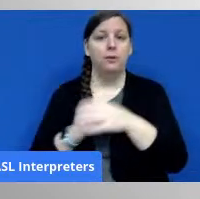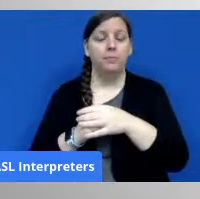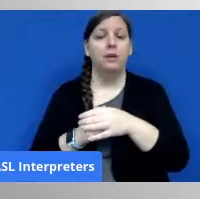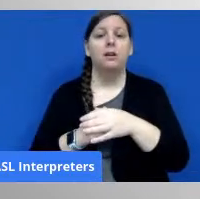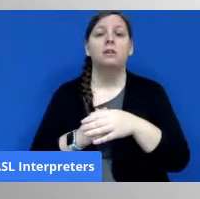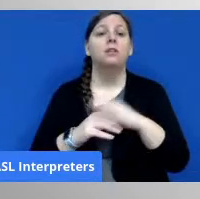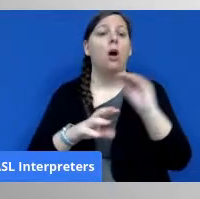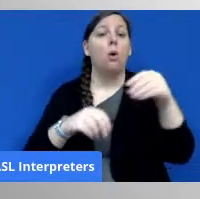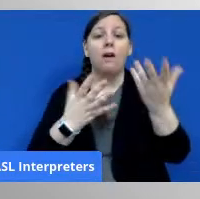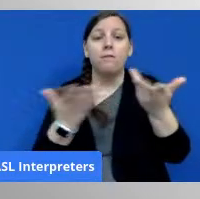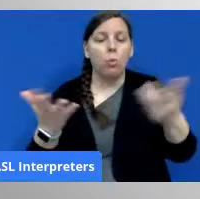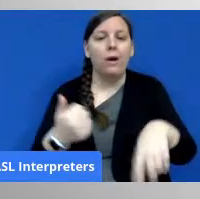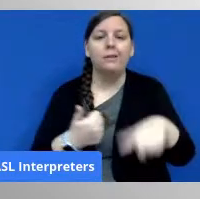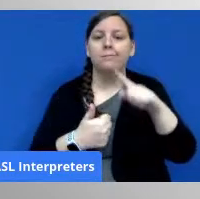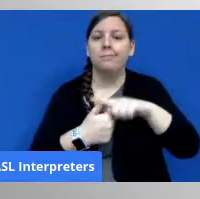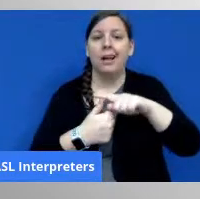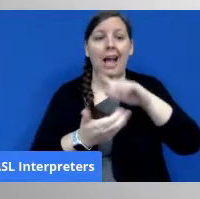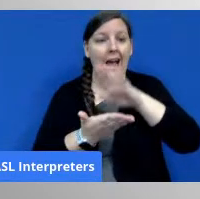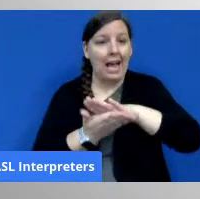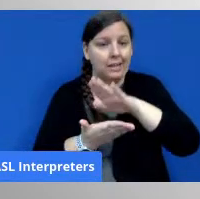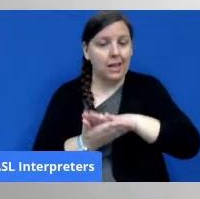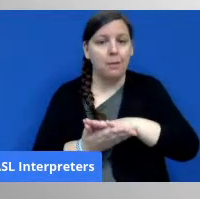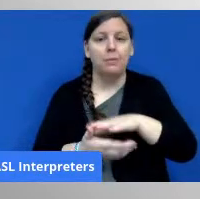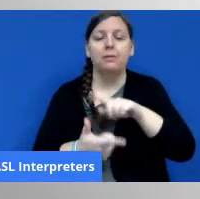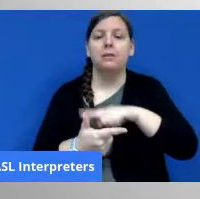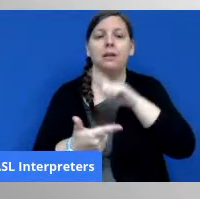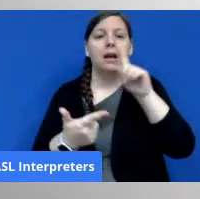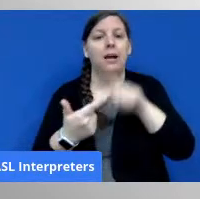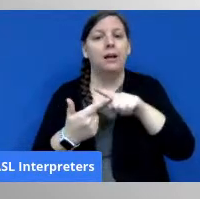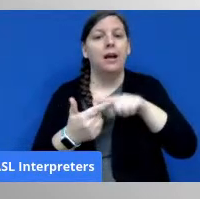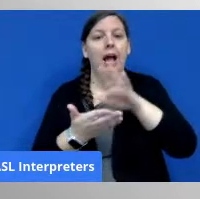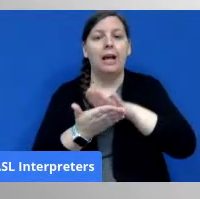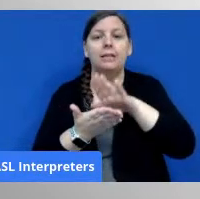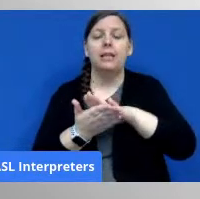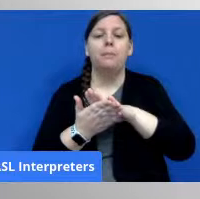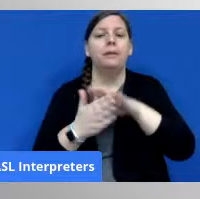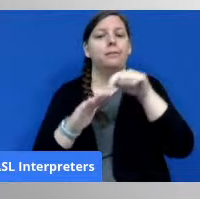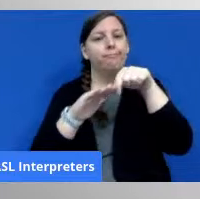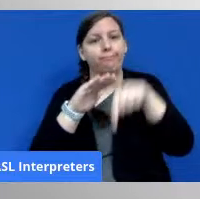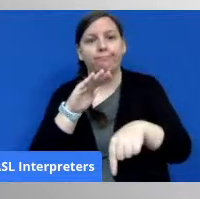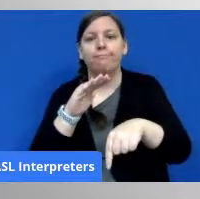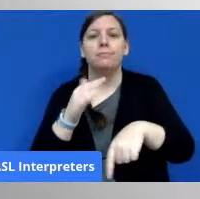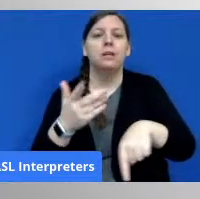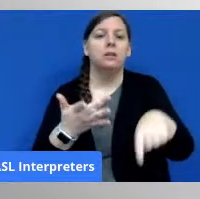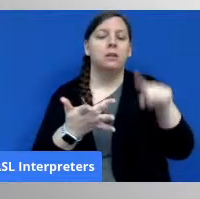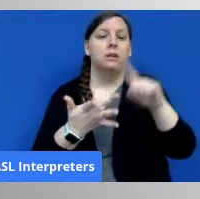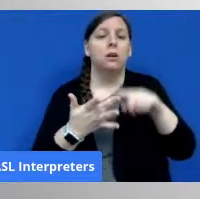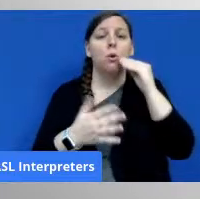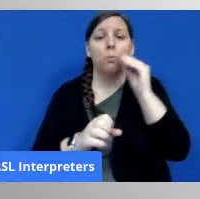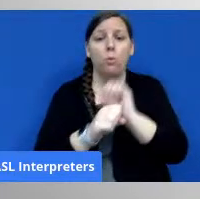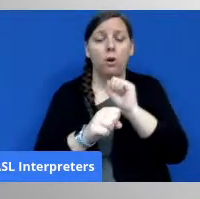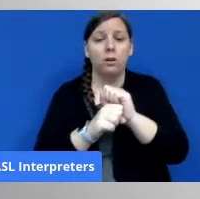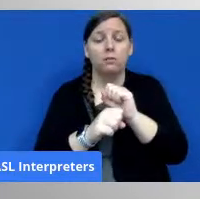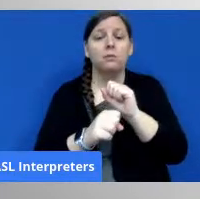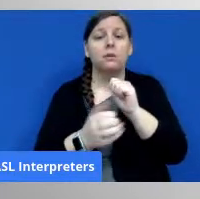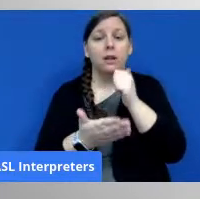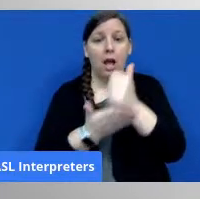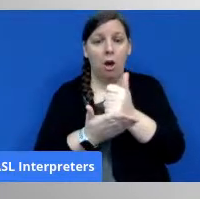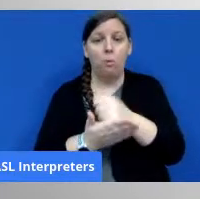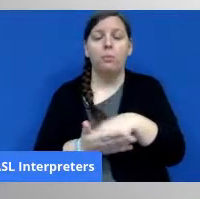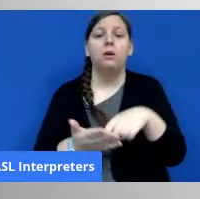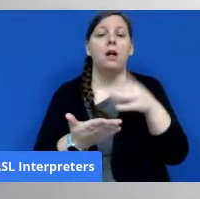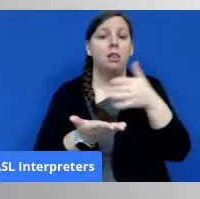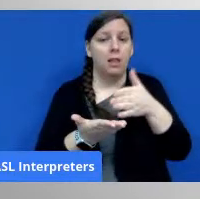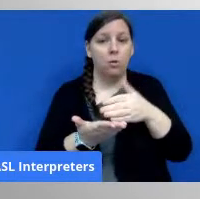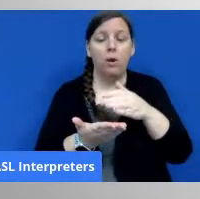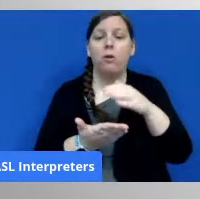academics, academic enrichment, homework help, culinary arts, financial literacy, arts and crafts,